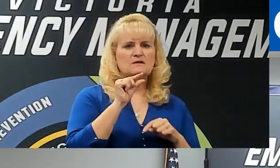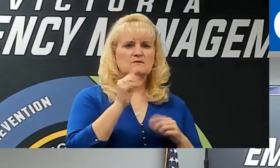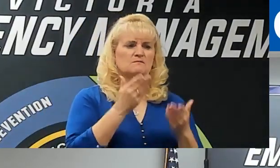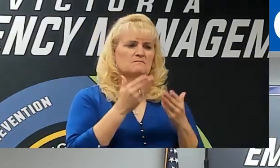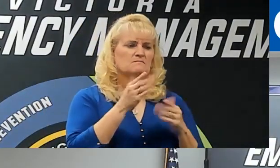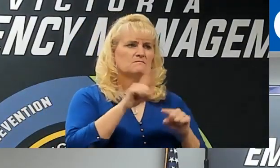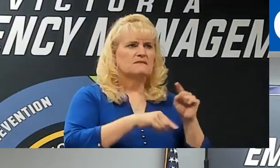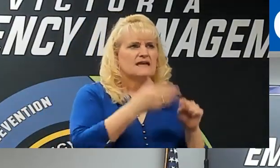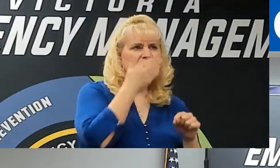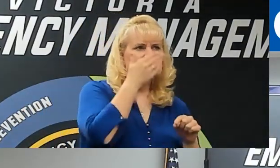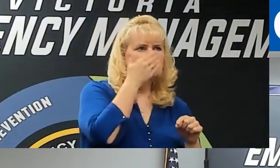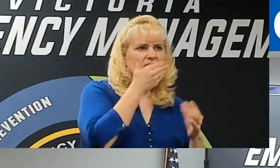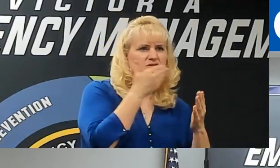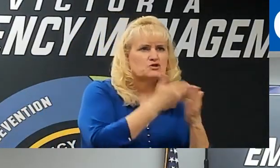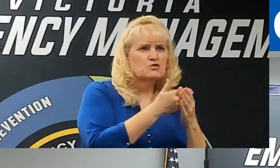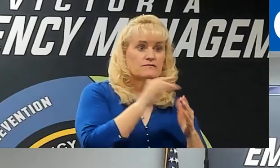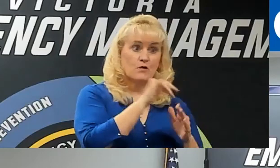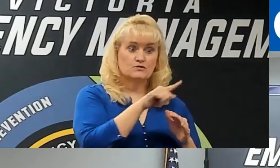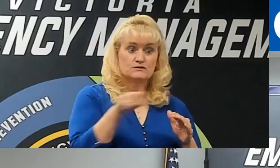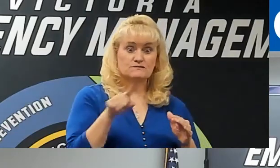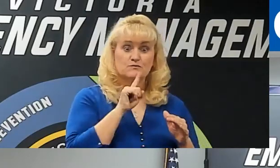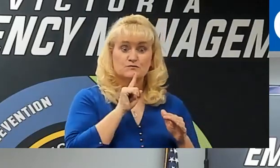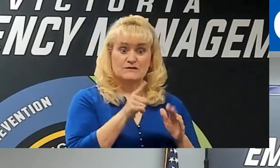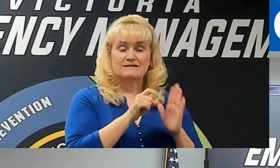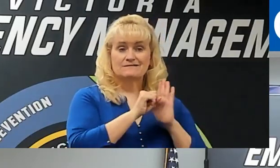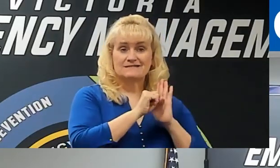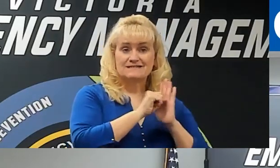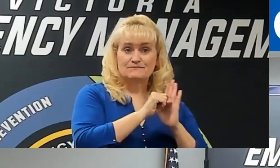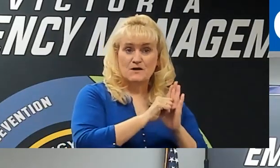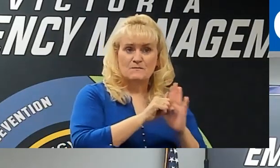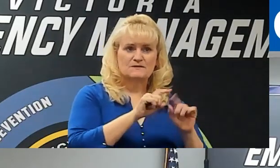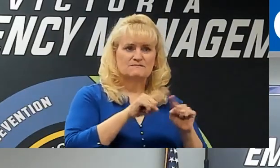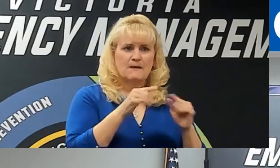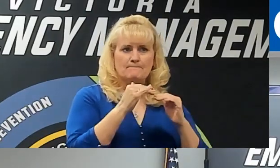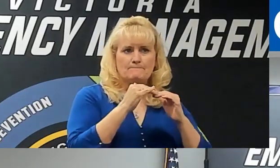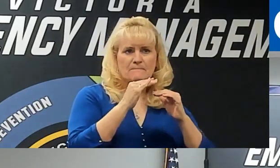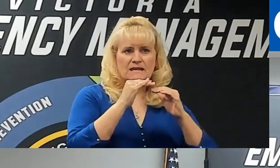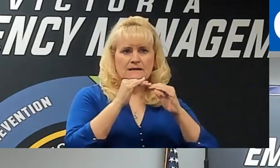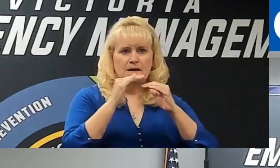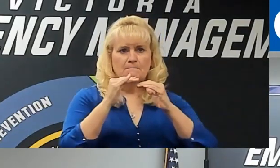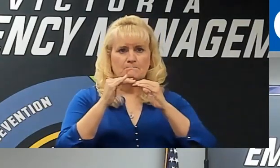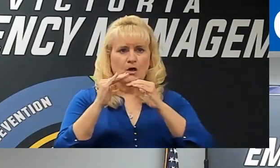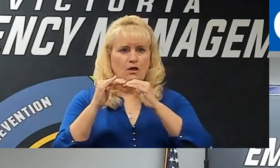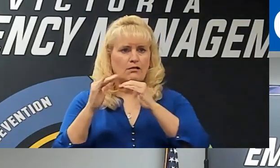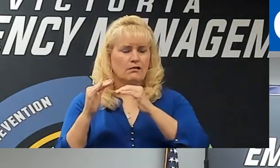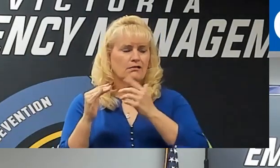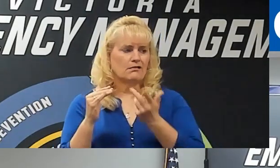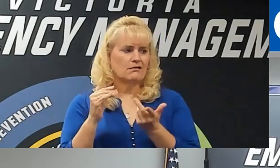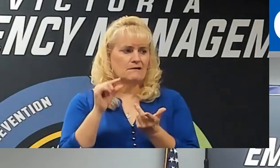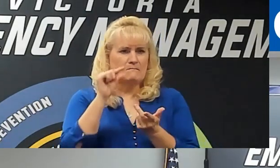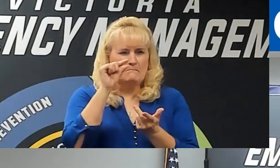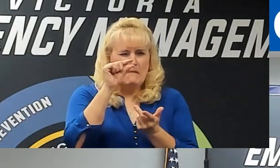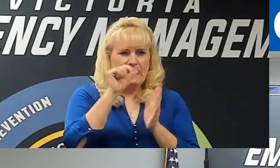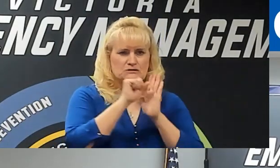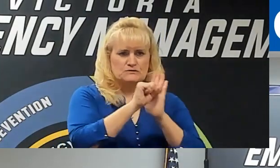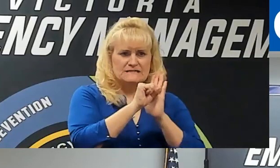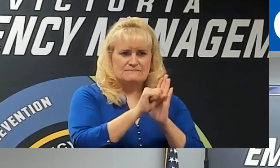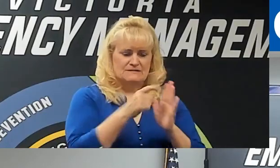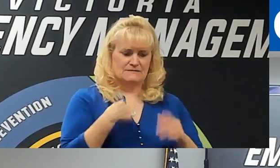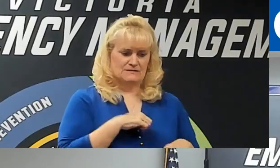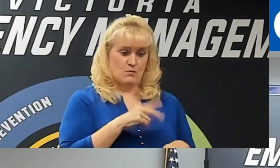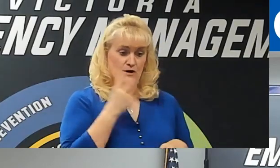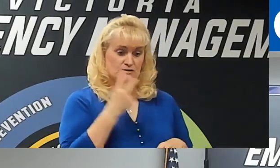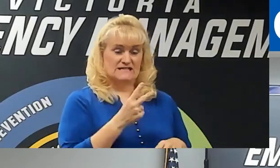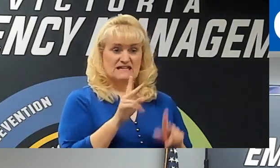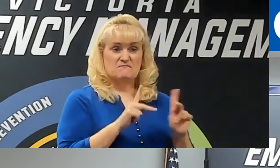as good as they did before. I mean, those are really symptoms. So it is those very minimal and minor symptoms is what we're seeing. And folks